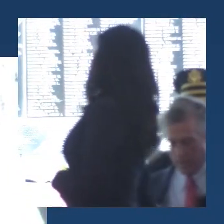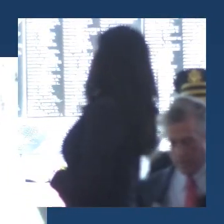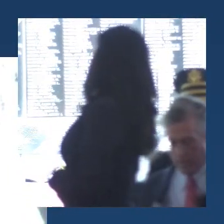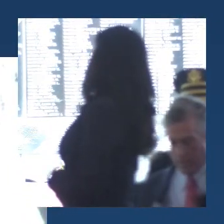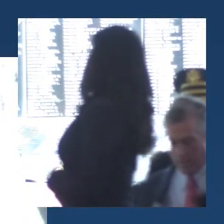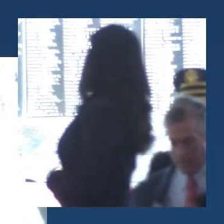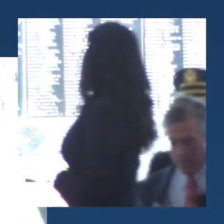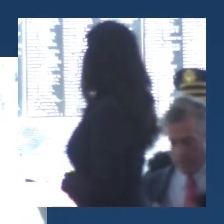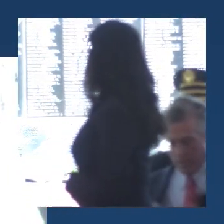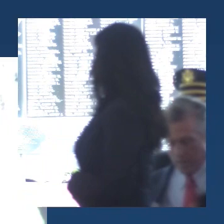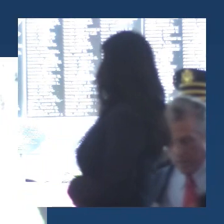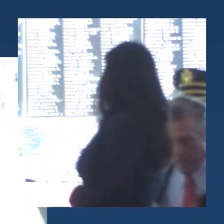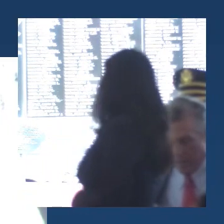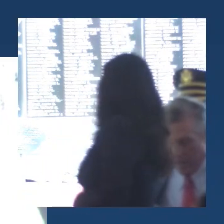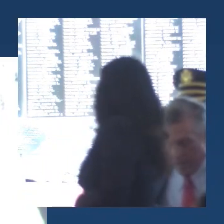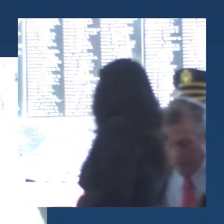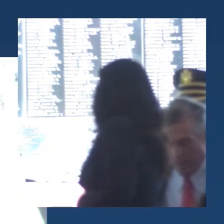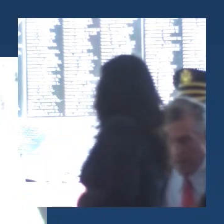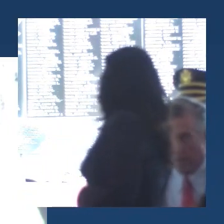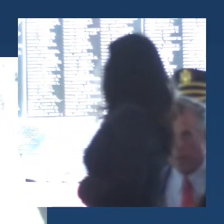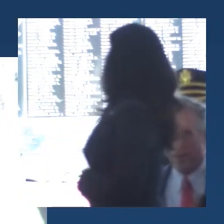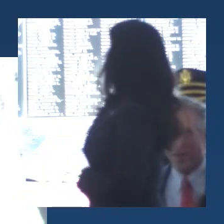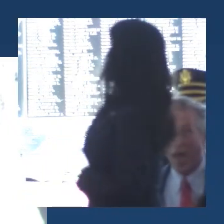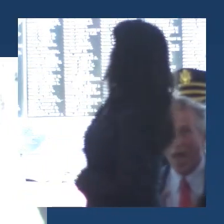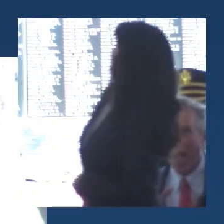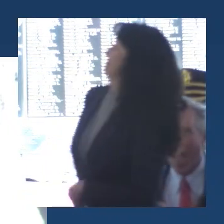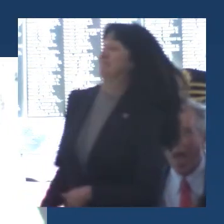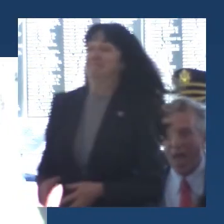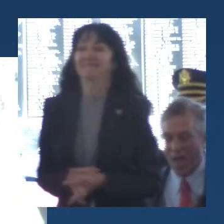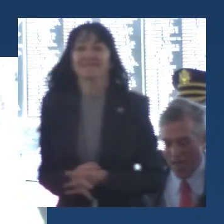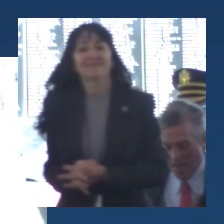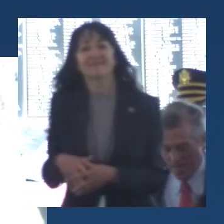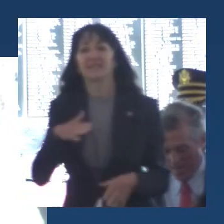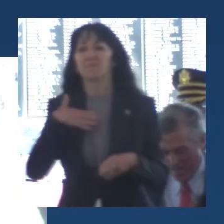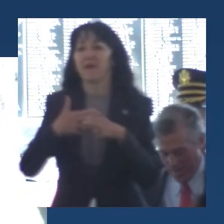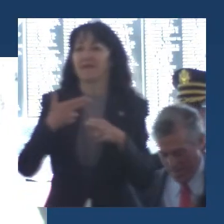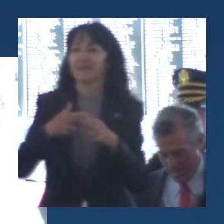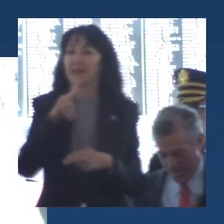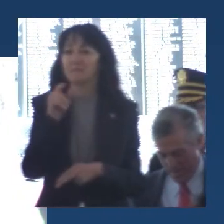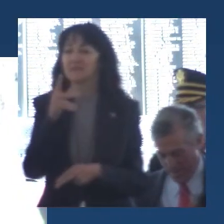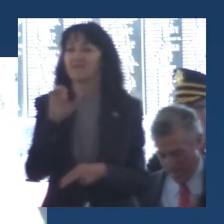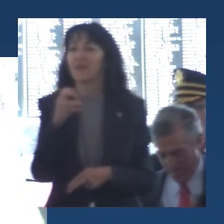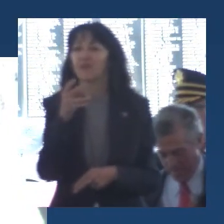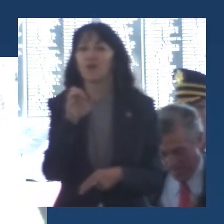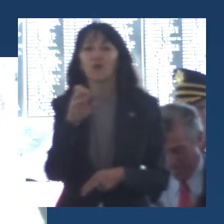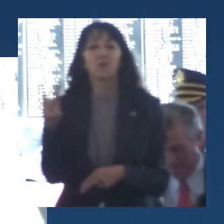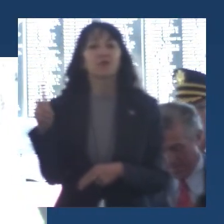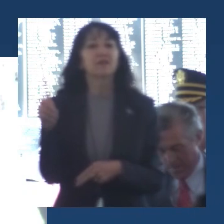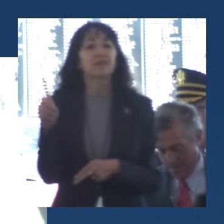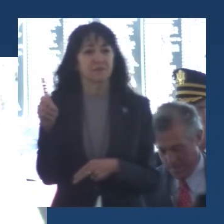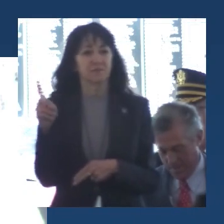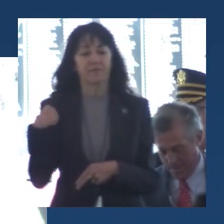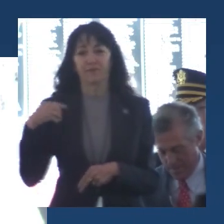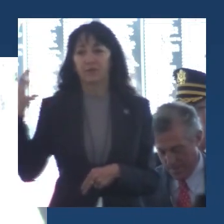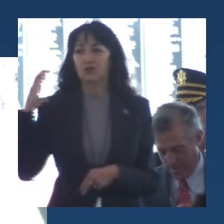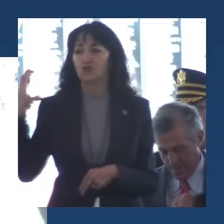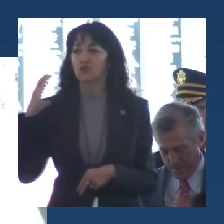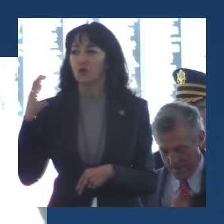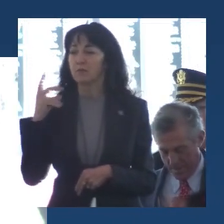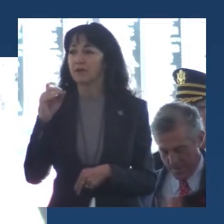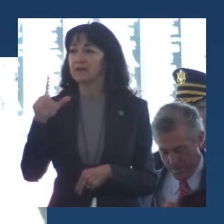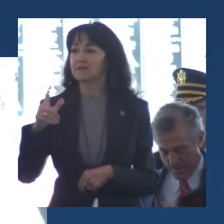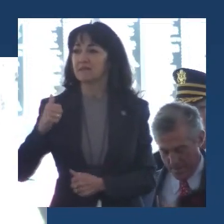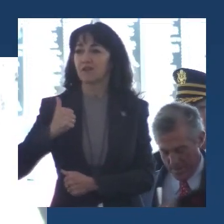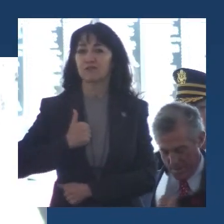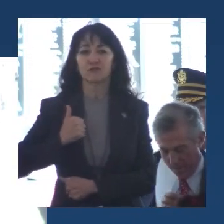Ladies and gentlemen, my name is Valerie Harwood, Chairwoman of the Delaware Commission of Veterans Affairs. On behalf of the